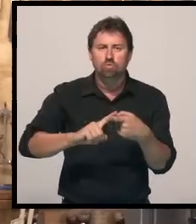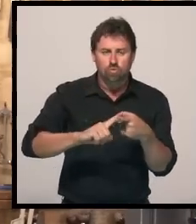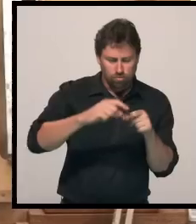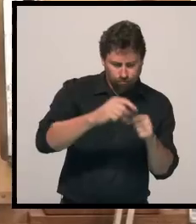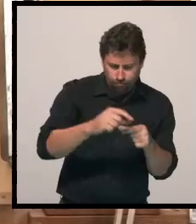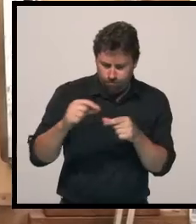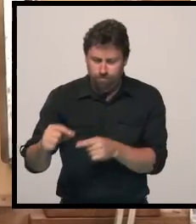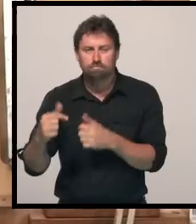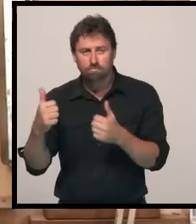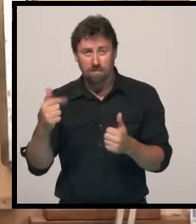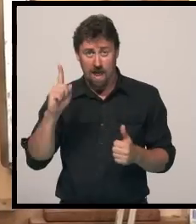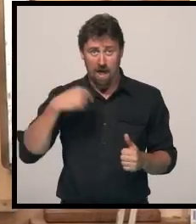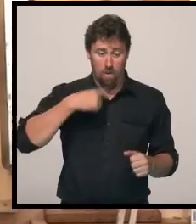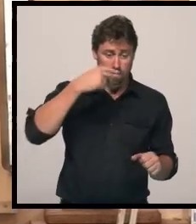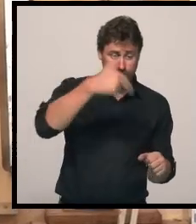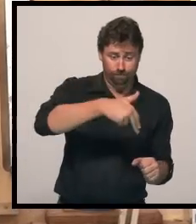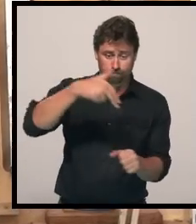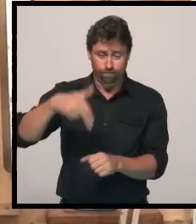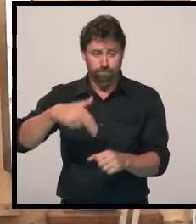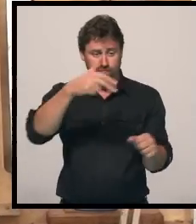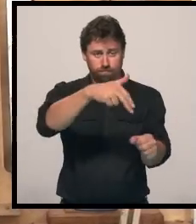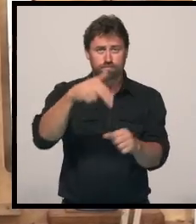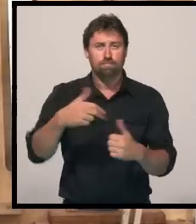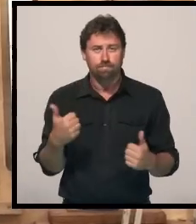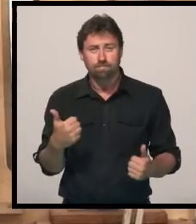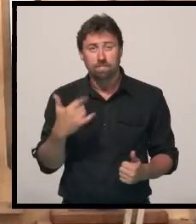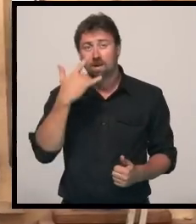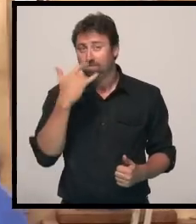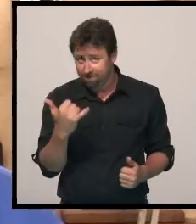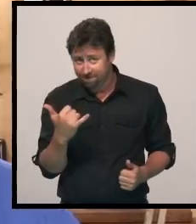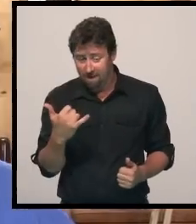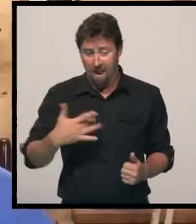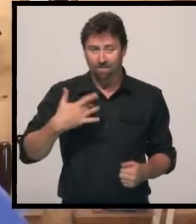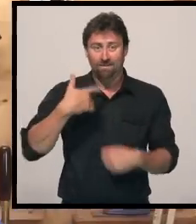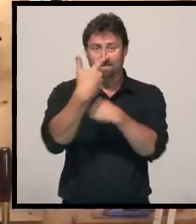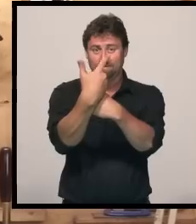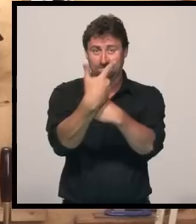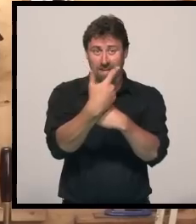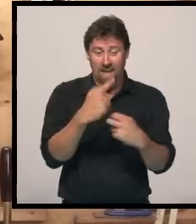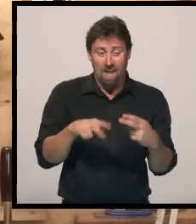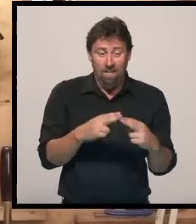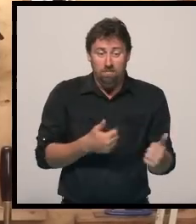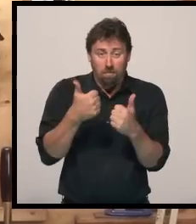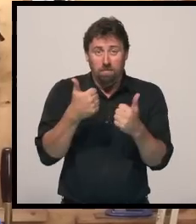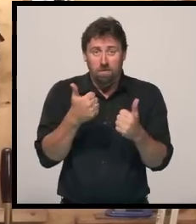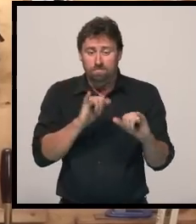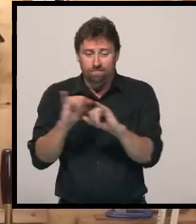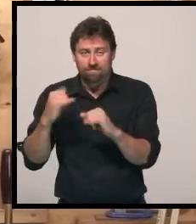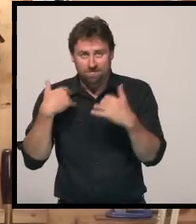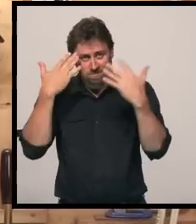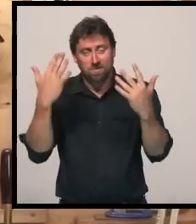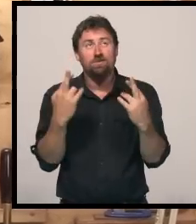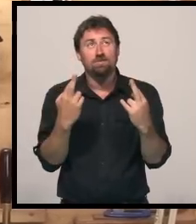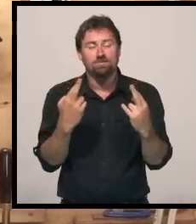them. This is the downside of doing it live. Sometimes it works, sometimes it doesn't, so we'll give it a go. Okay, you